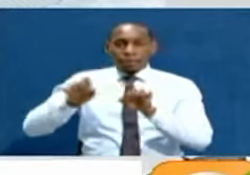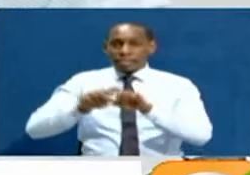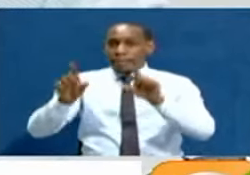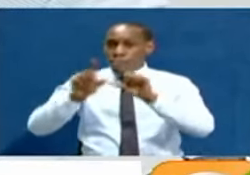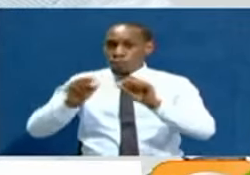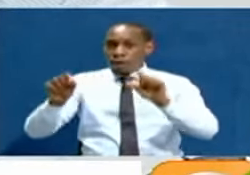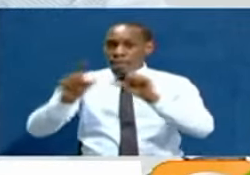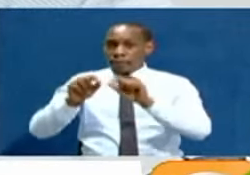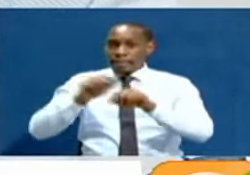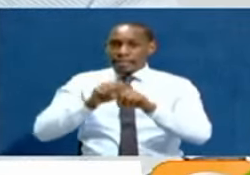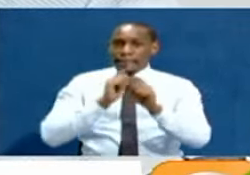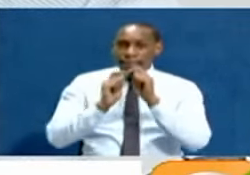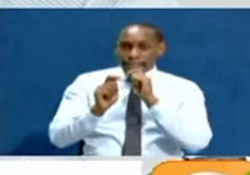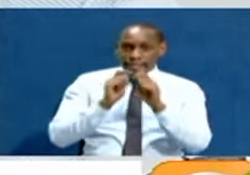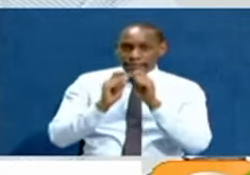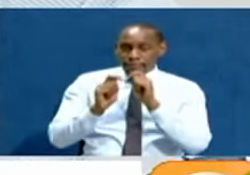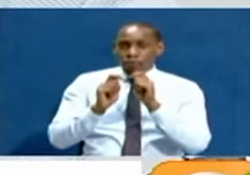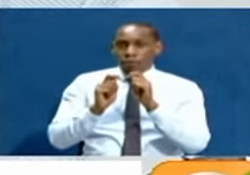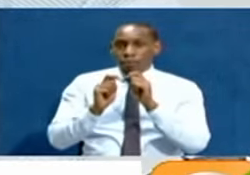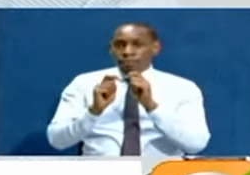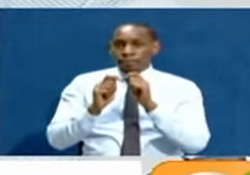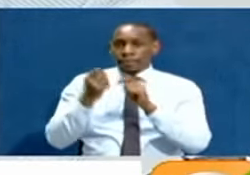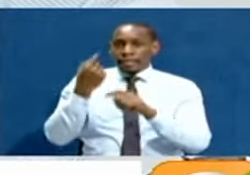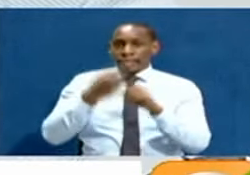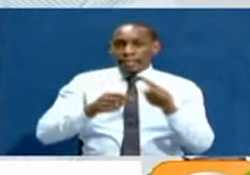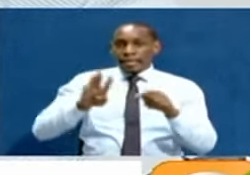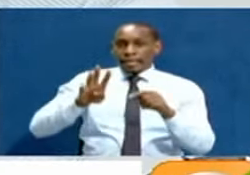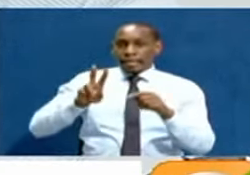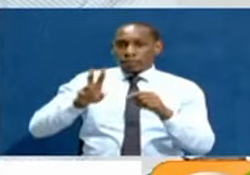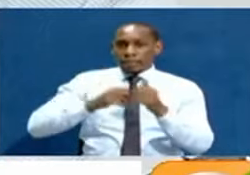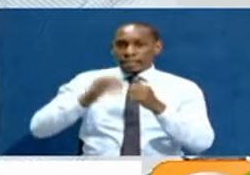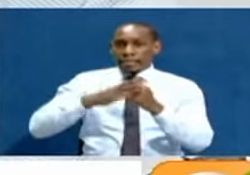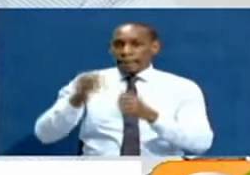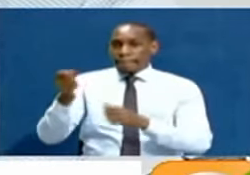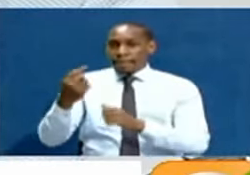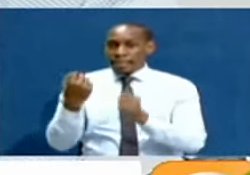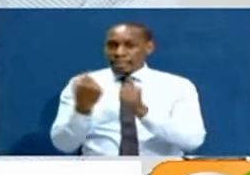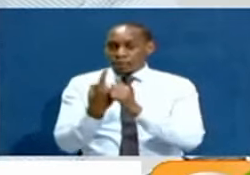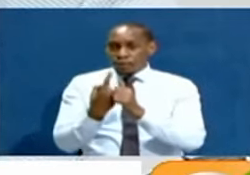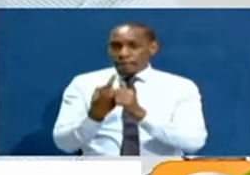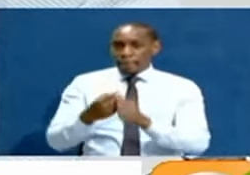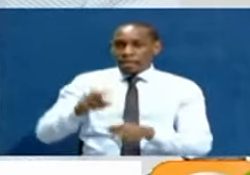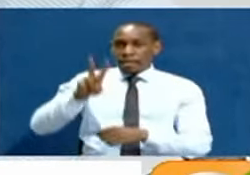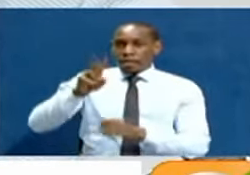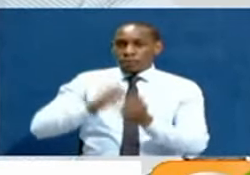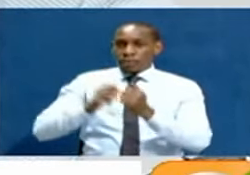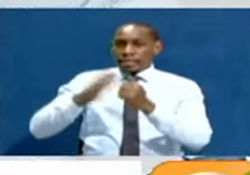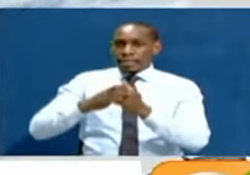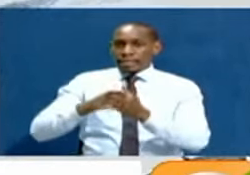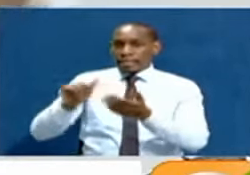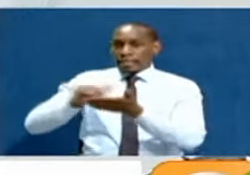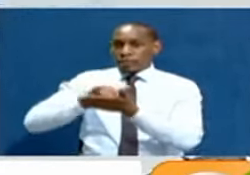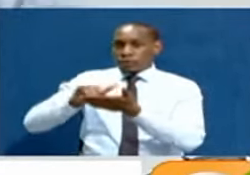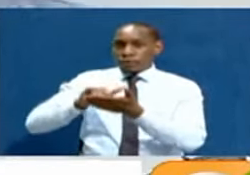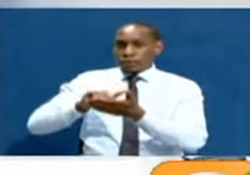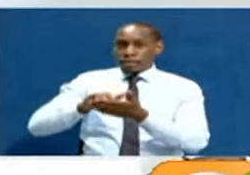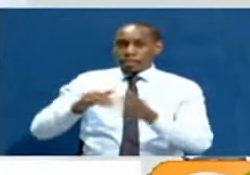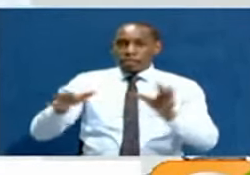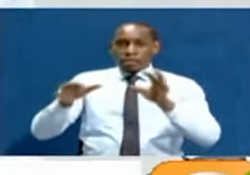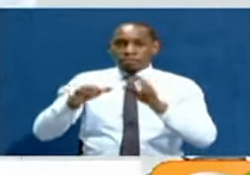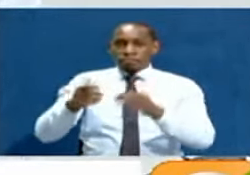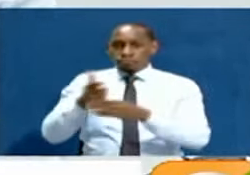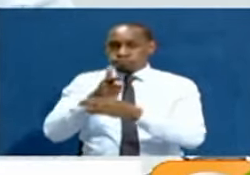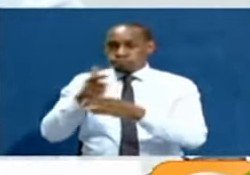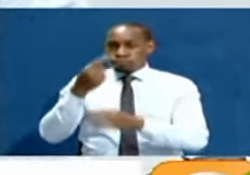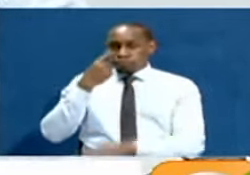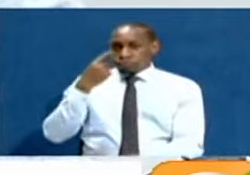mentioned it when we had an interview with you back in 2019. I think it was November 2019 in New York City, in Central Park. Let's take a listen to what you